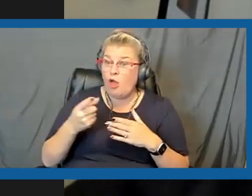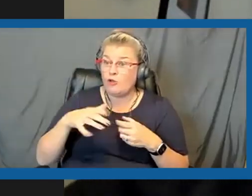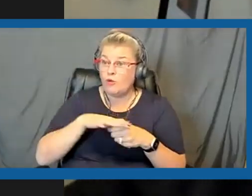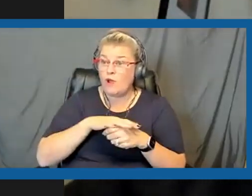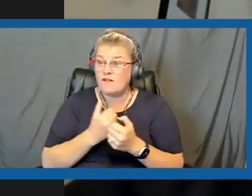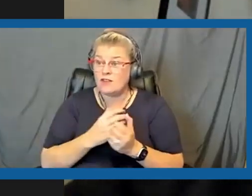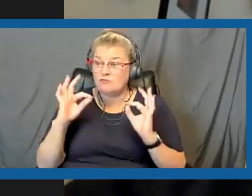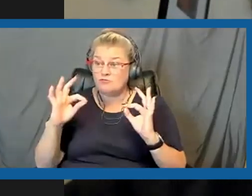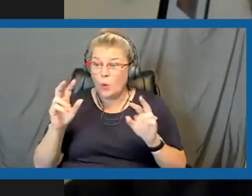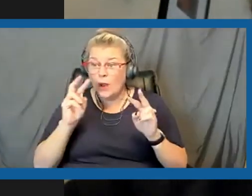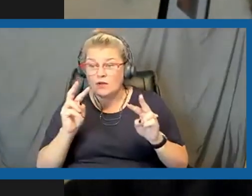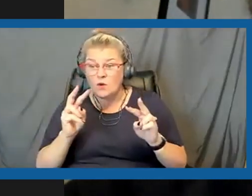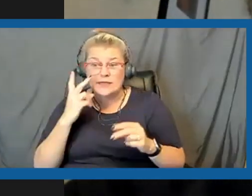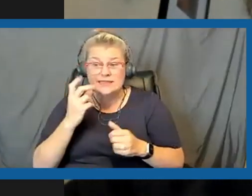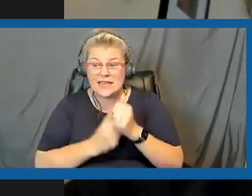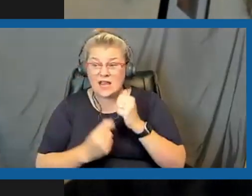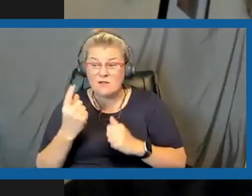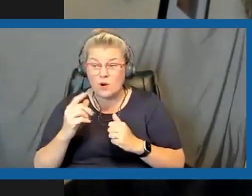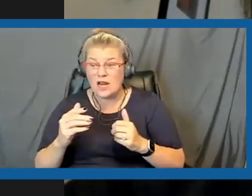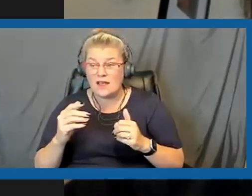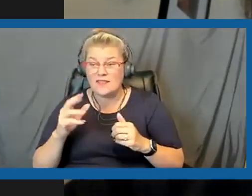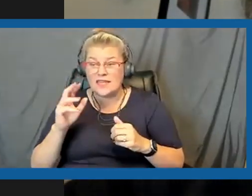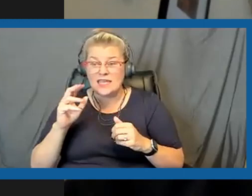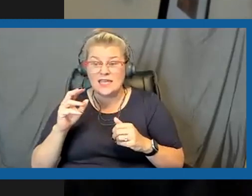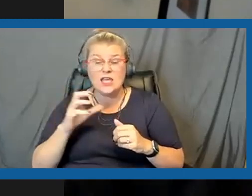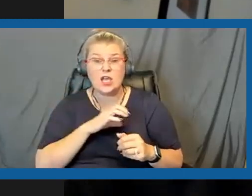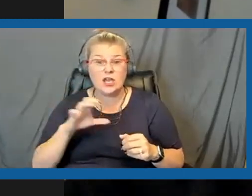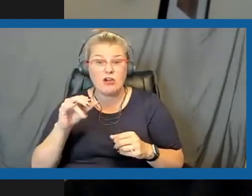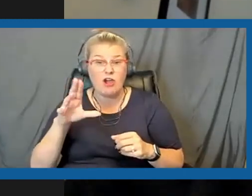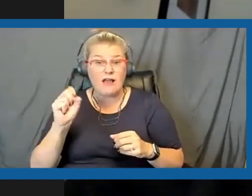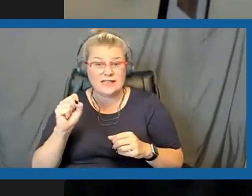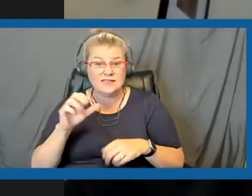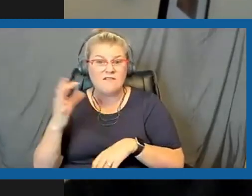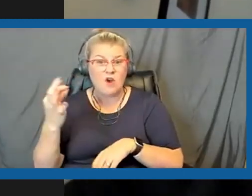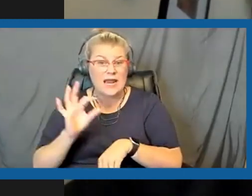We look forward to see everybody at the Native American Caucus Friday at 5 o'clock.